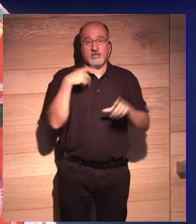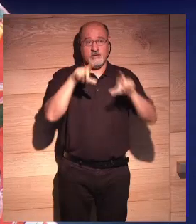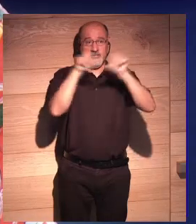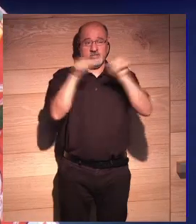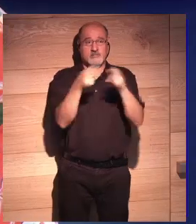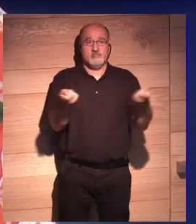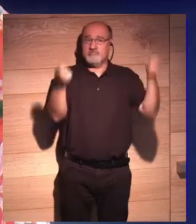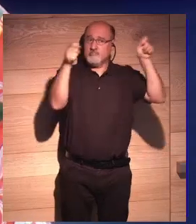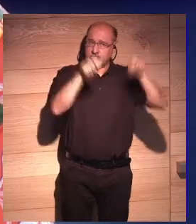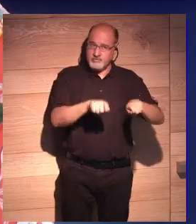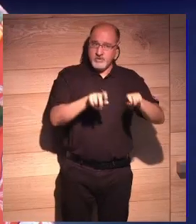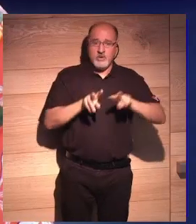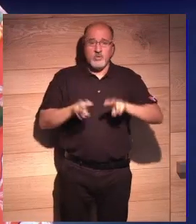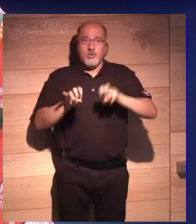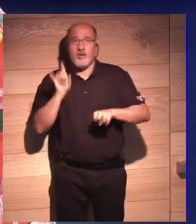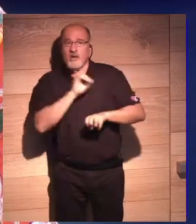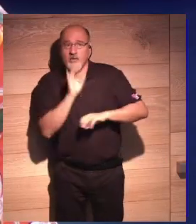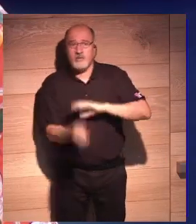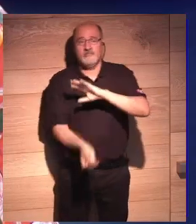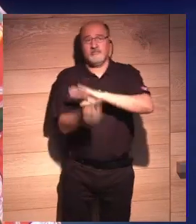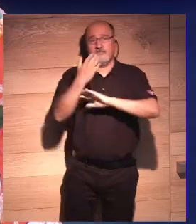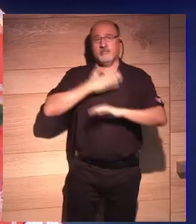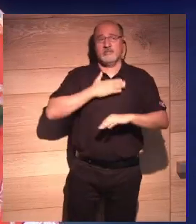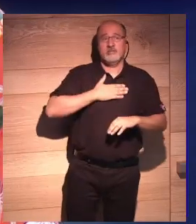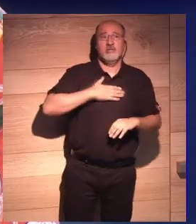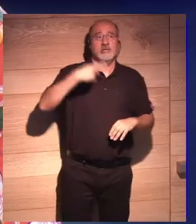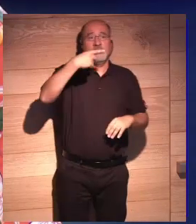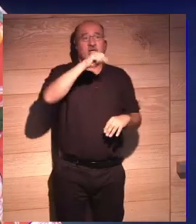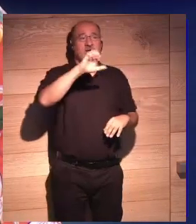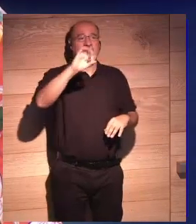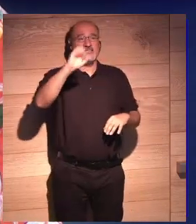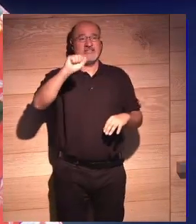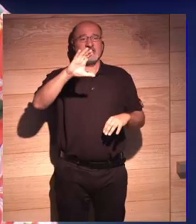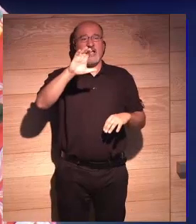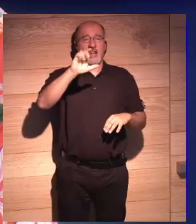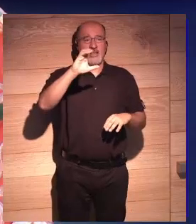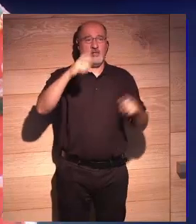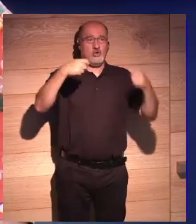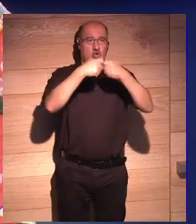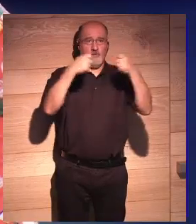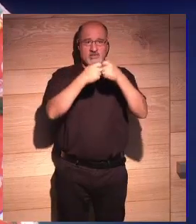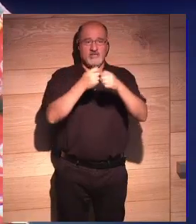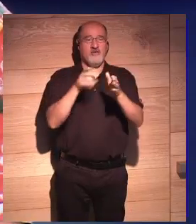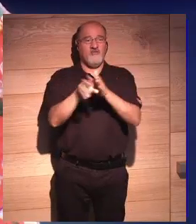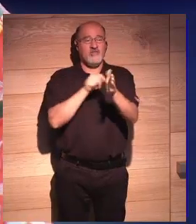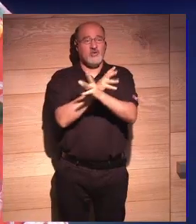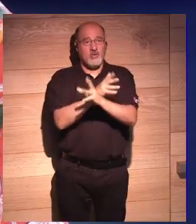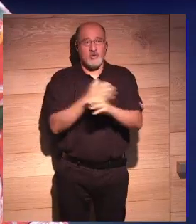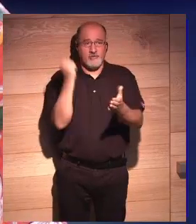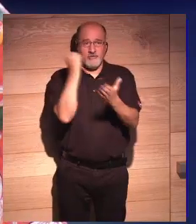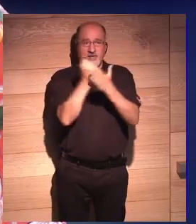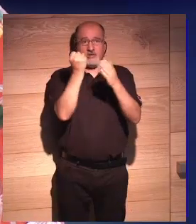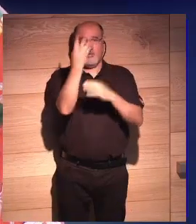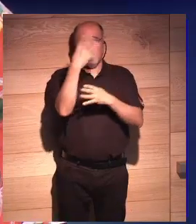Future Life House, started a new adventure that is called Grayskull Company. It's a video games